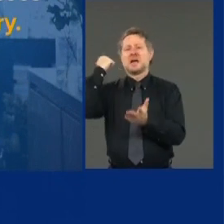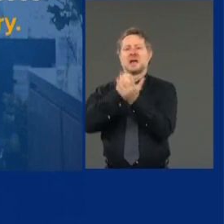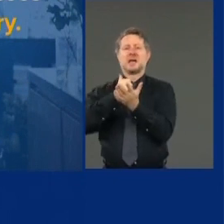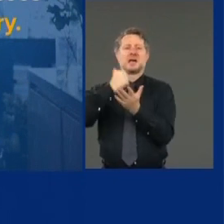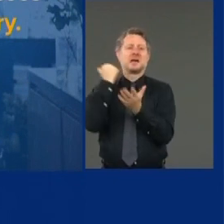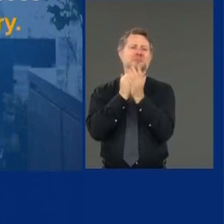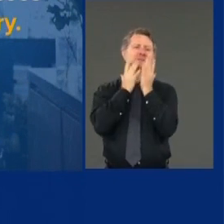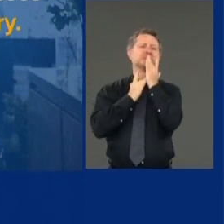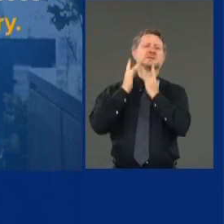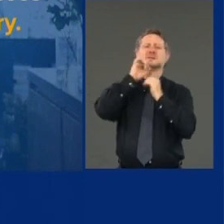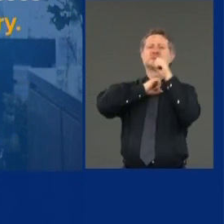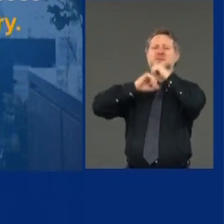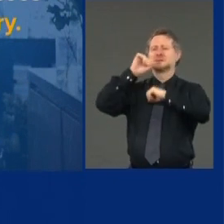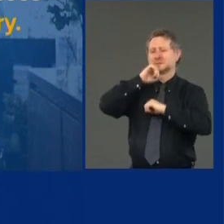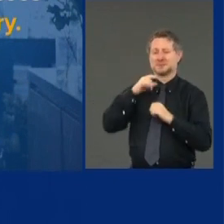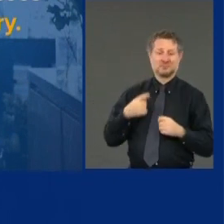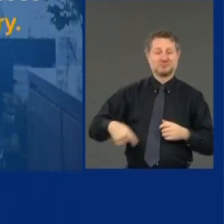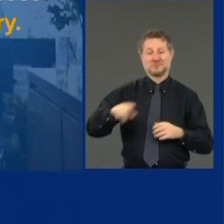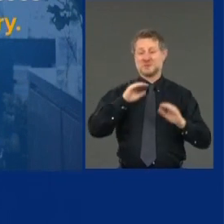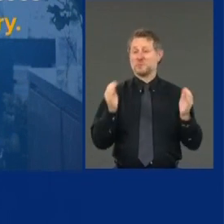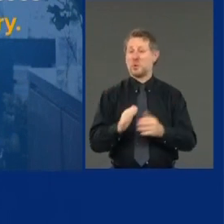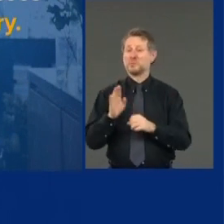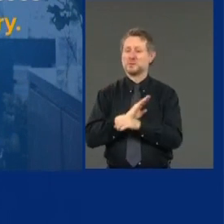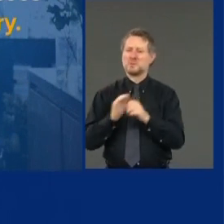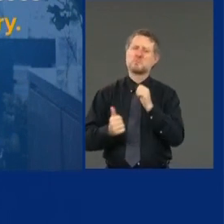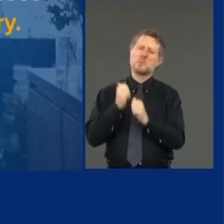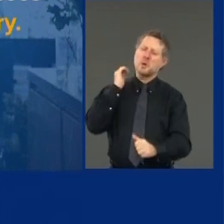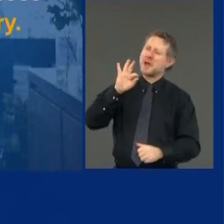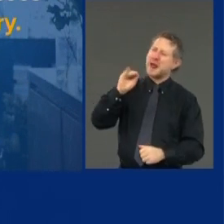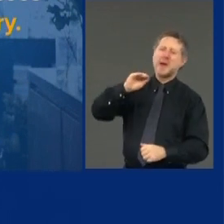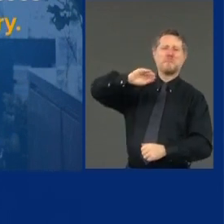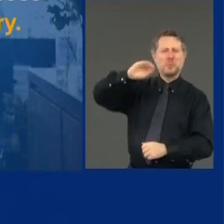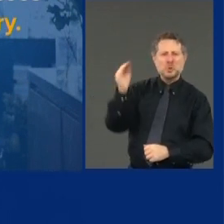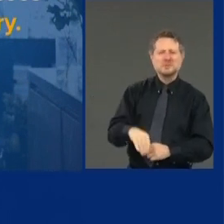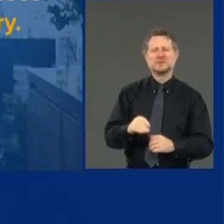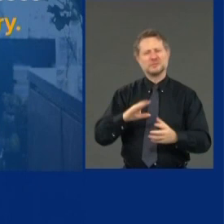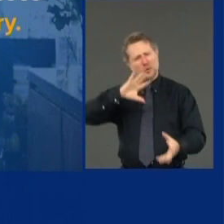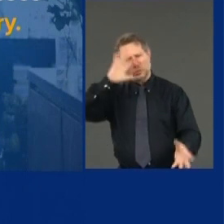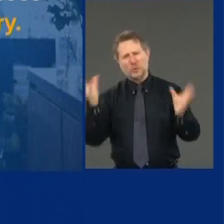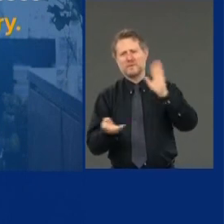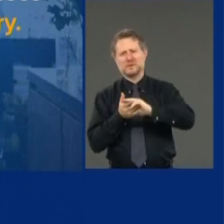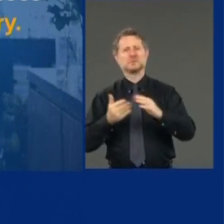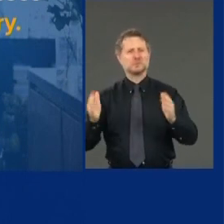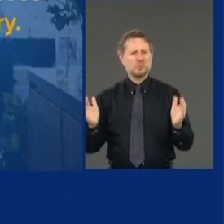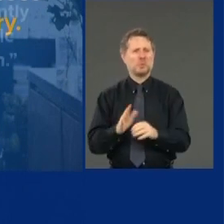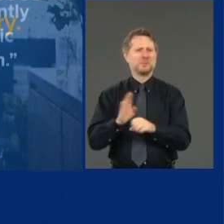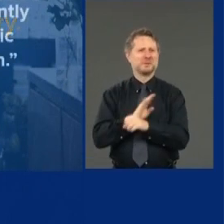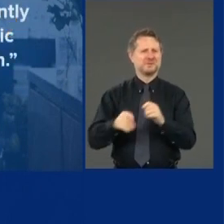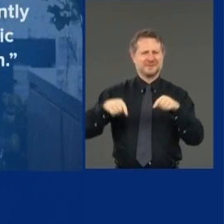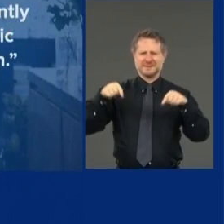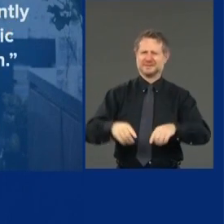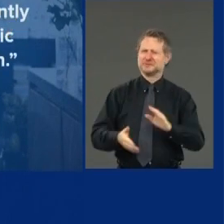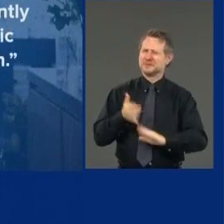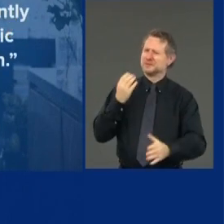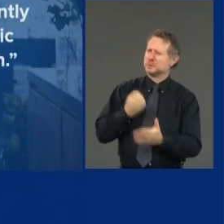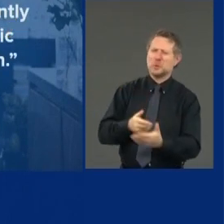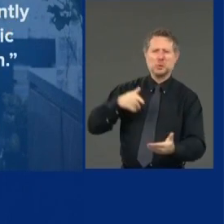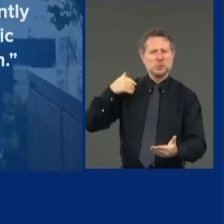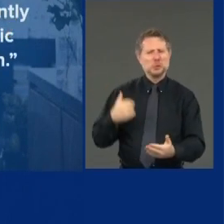are 90% of New York's businesses, and they're facing the toughest